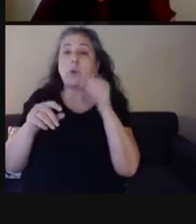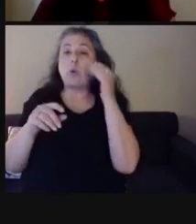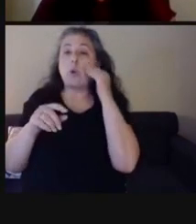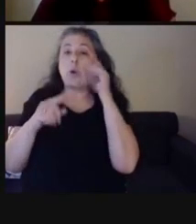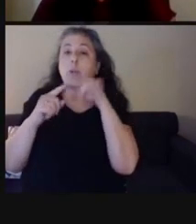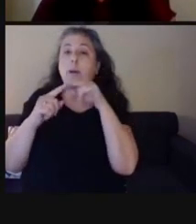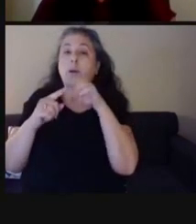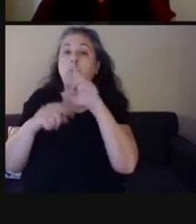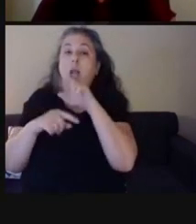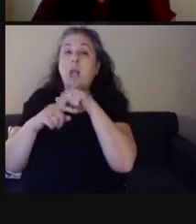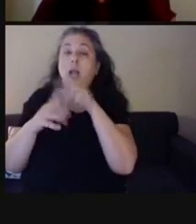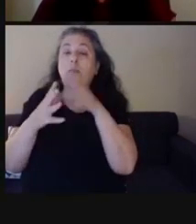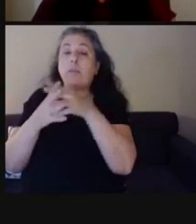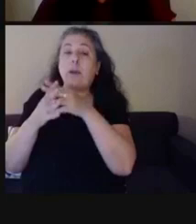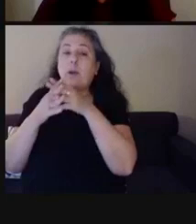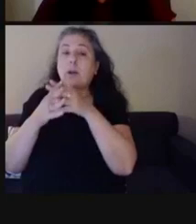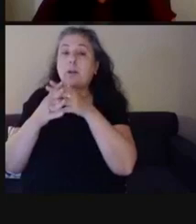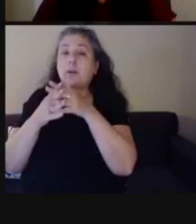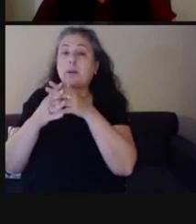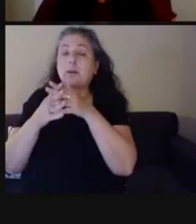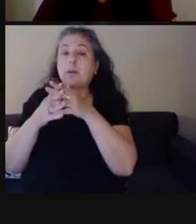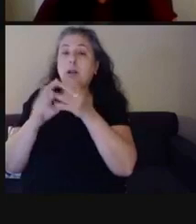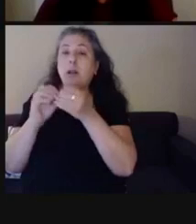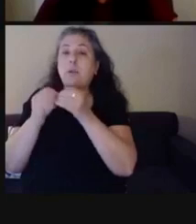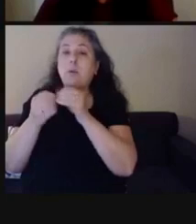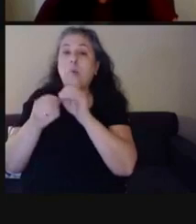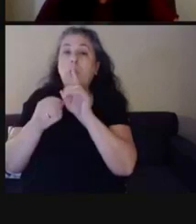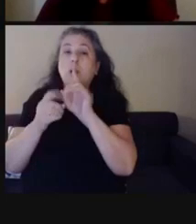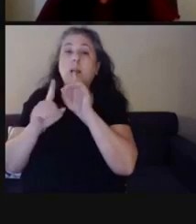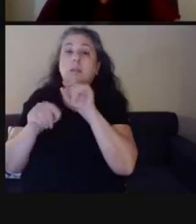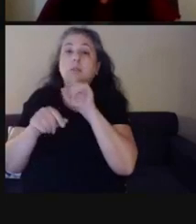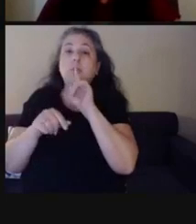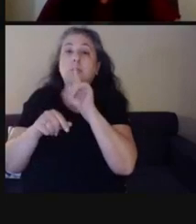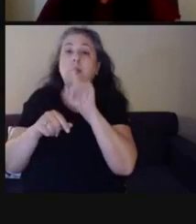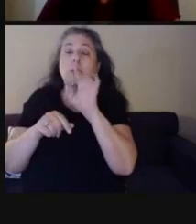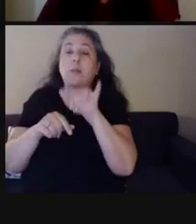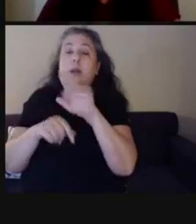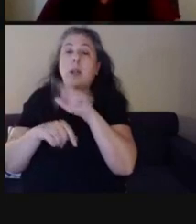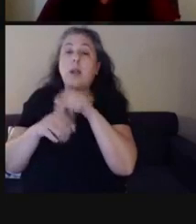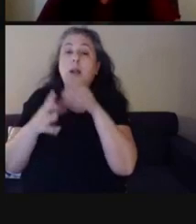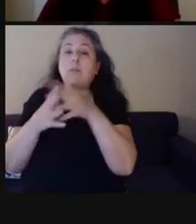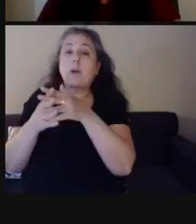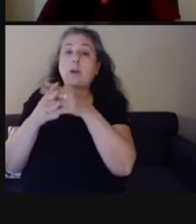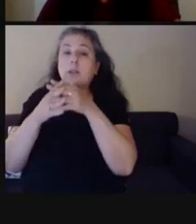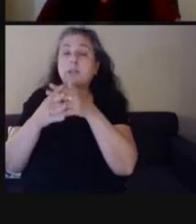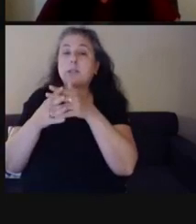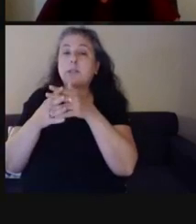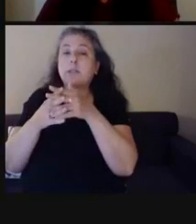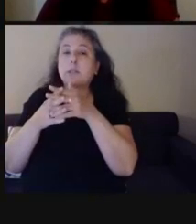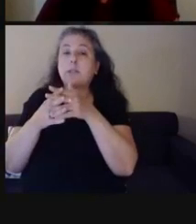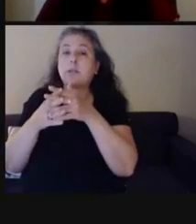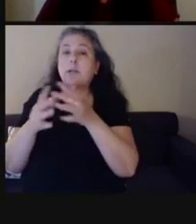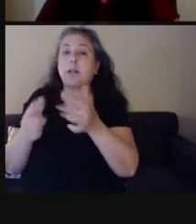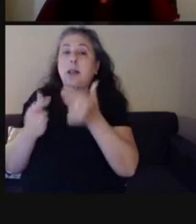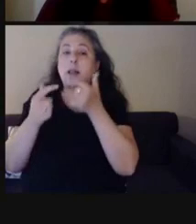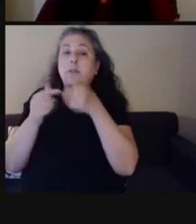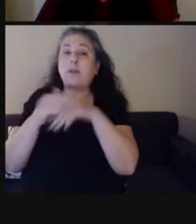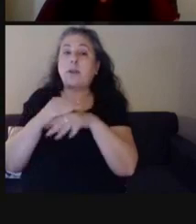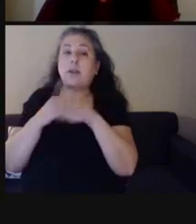Native Americans? And the number one answer was that Native Americans live in